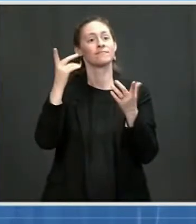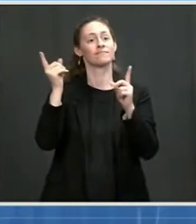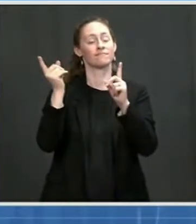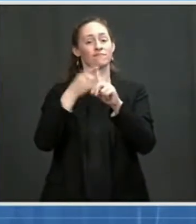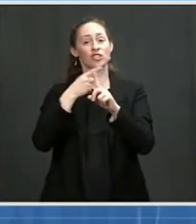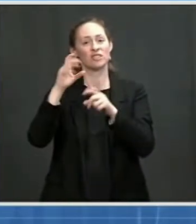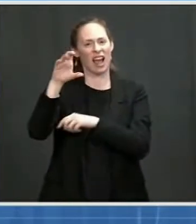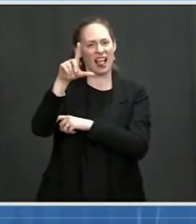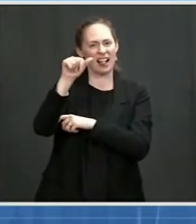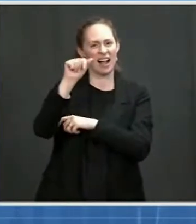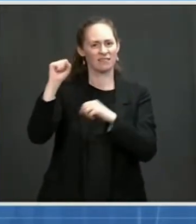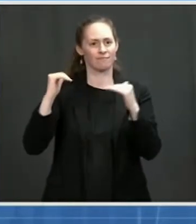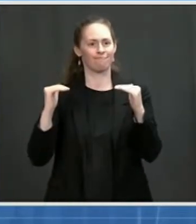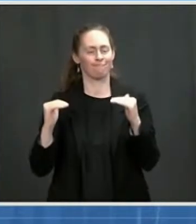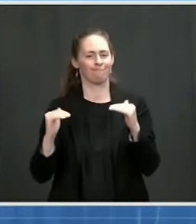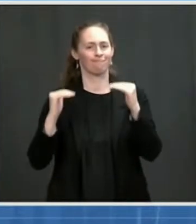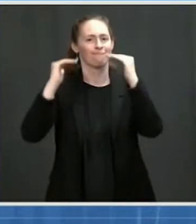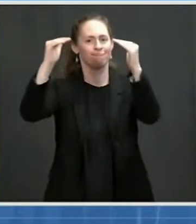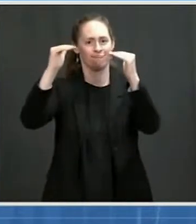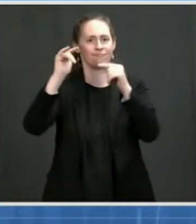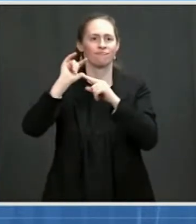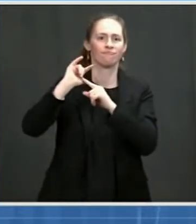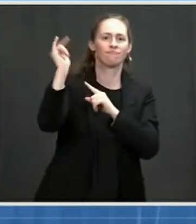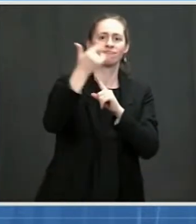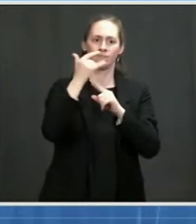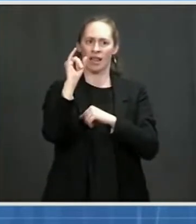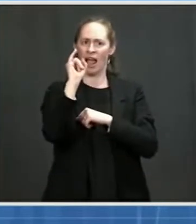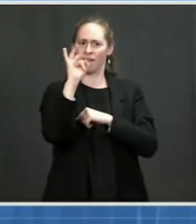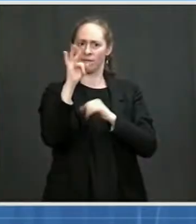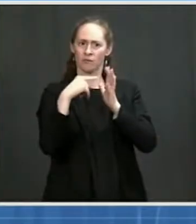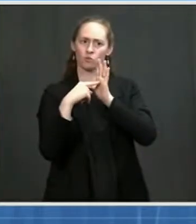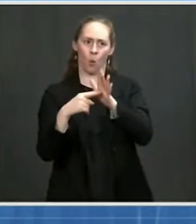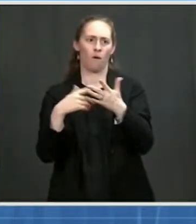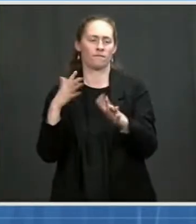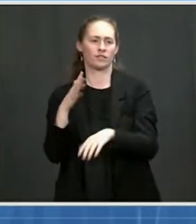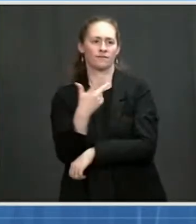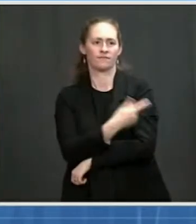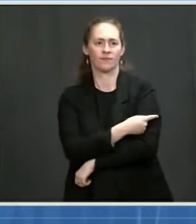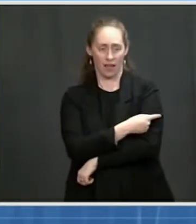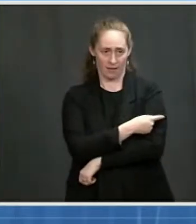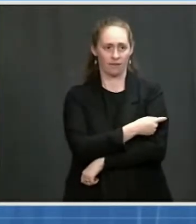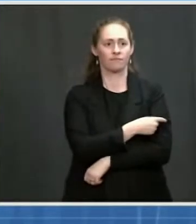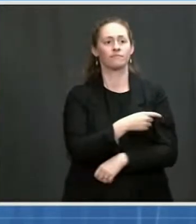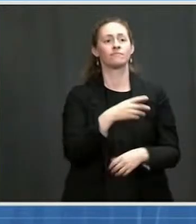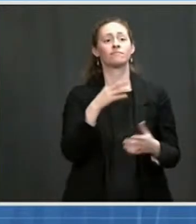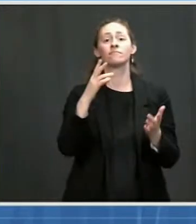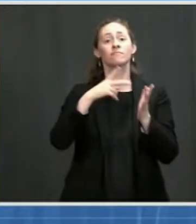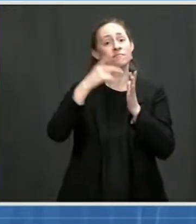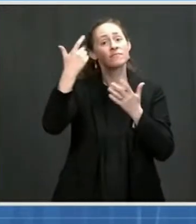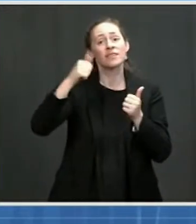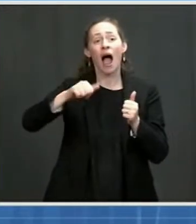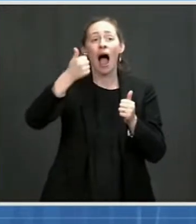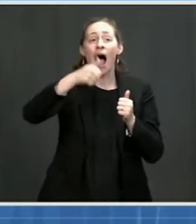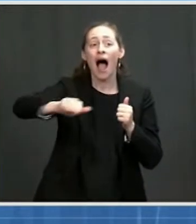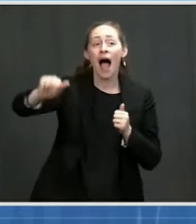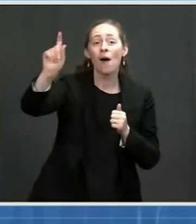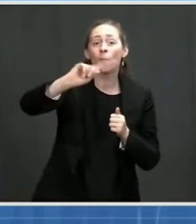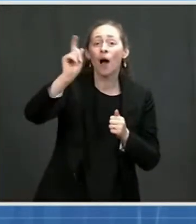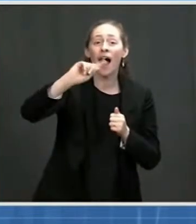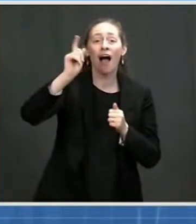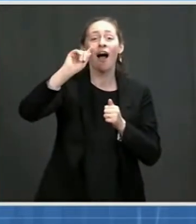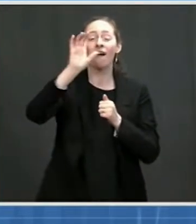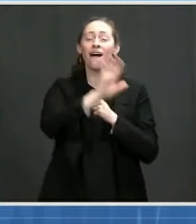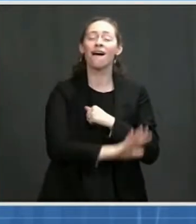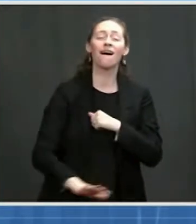vaccinated, and they will give away 5 sets of round-trip tickets to travel anywhere in the world for an entire year. The